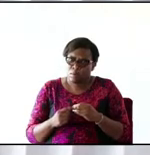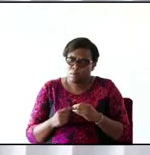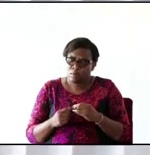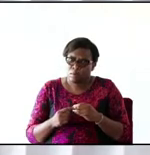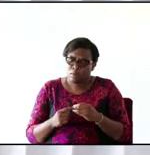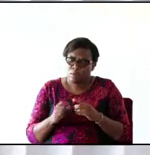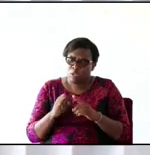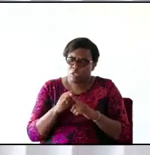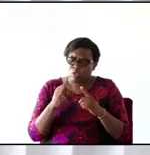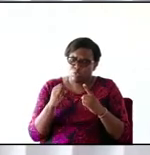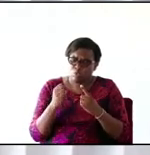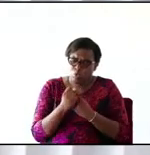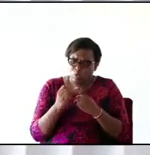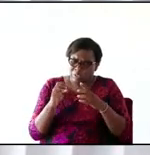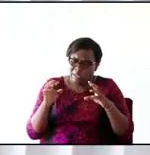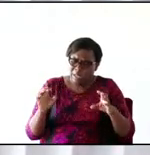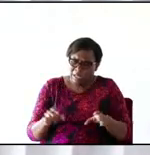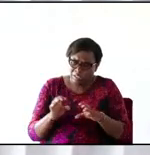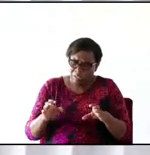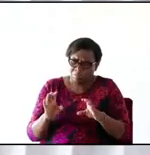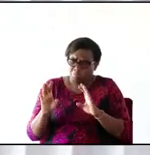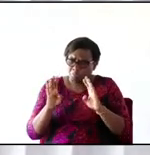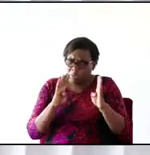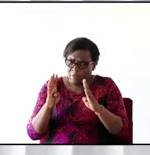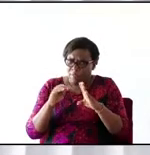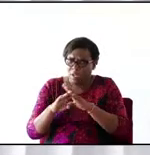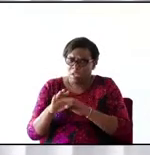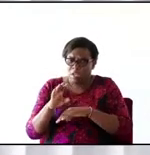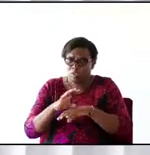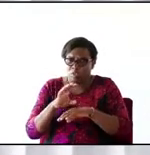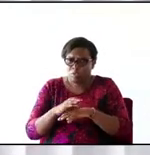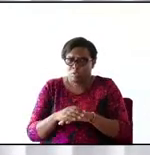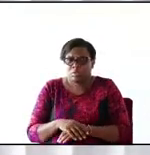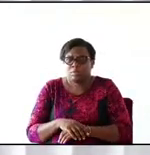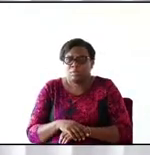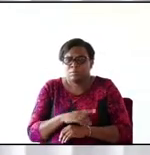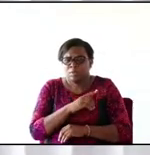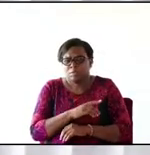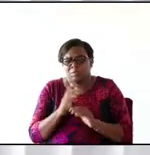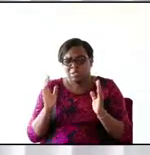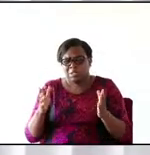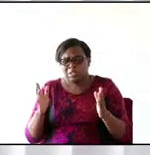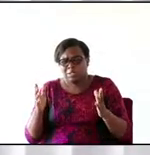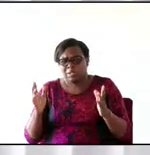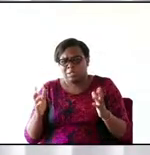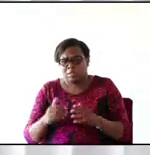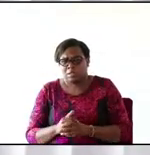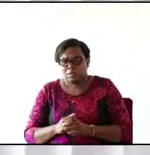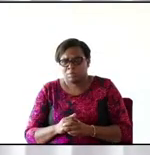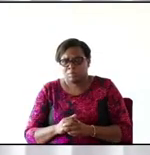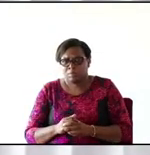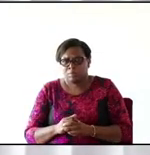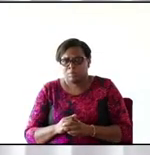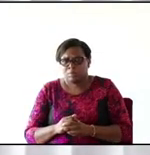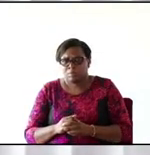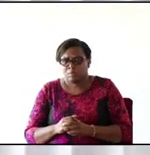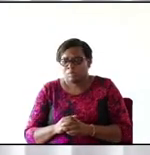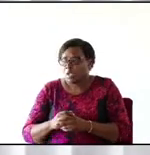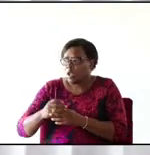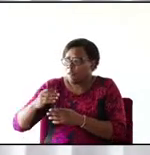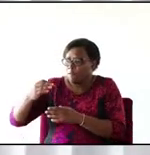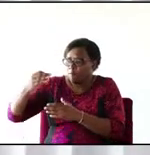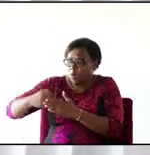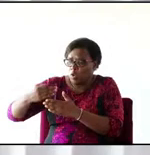action of church. And as we spoke, in front of the church is a playing